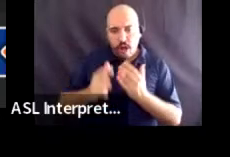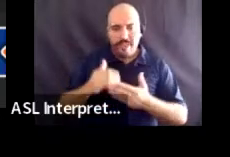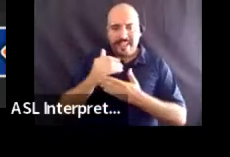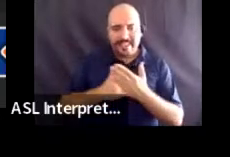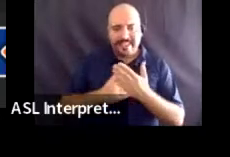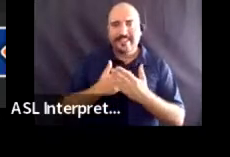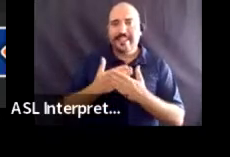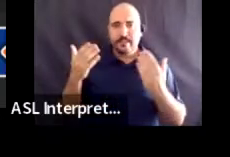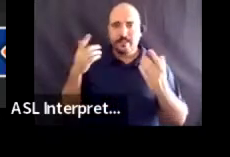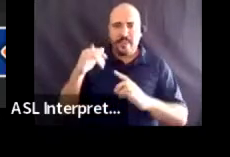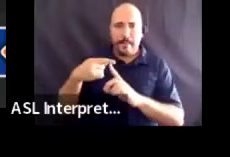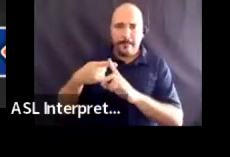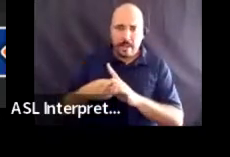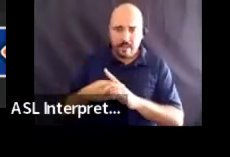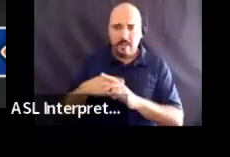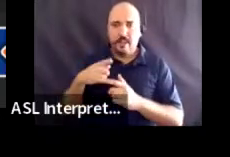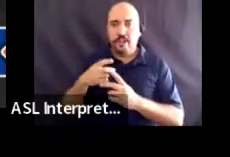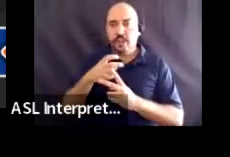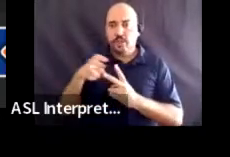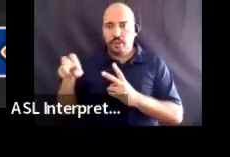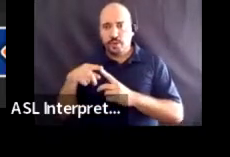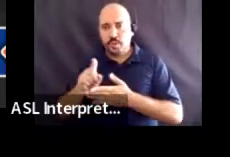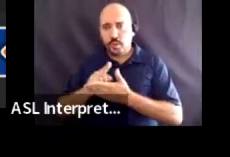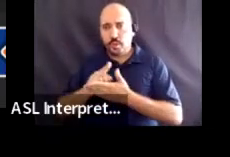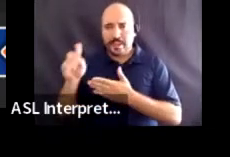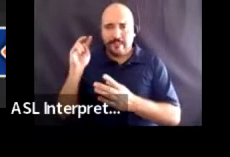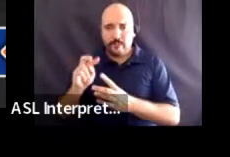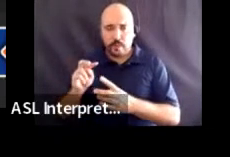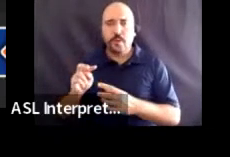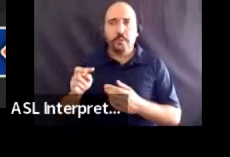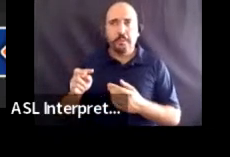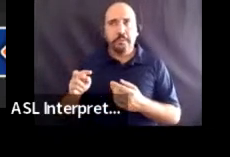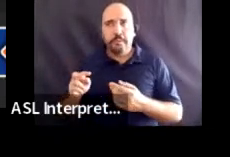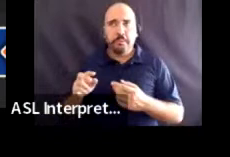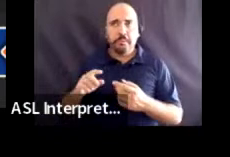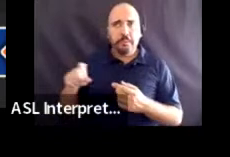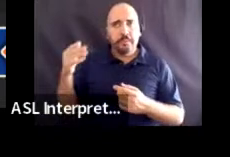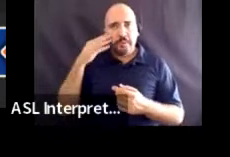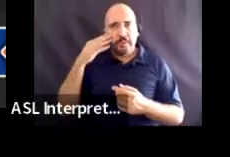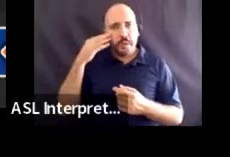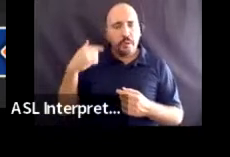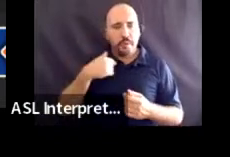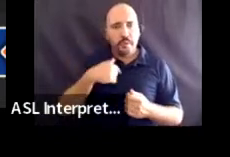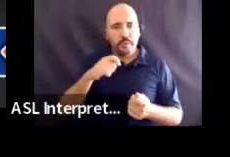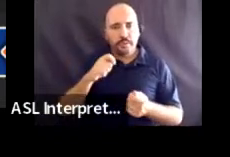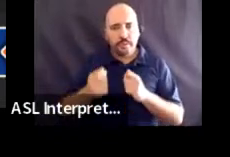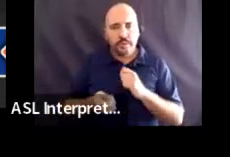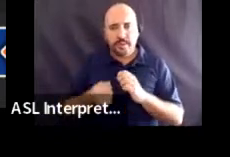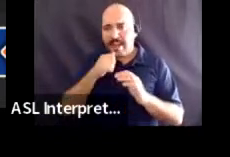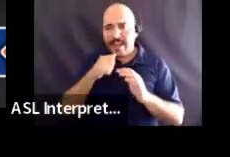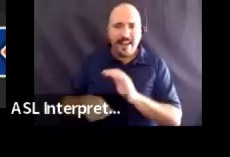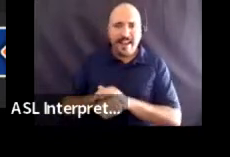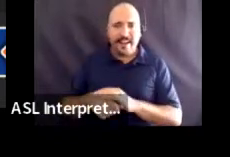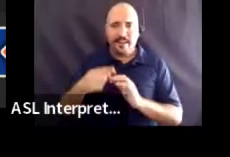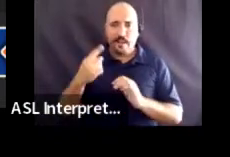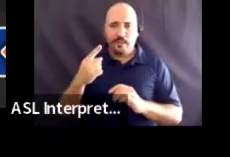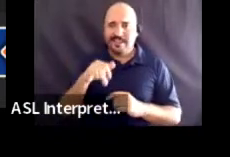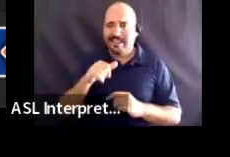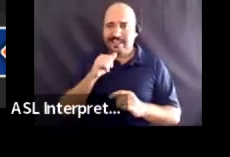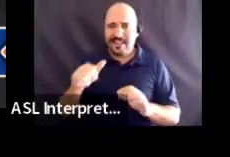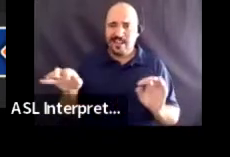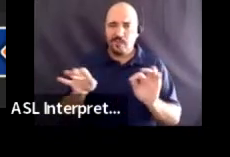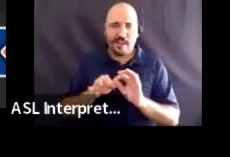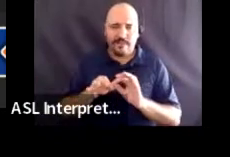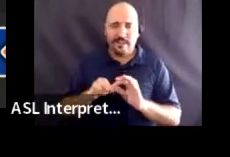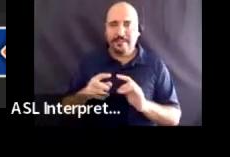that month. Then when you switch to week view, it just knows that, well, we're going to just change, like hide the ones that are irrelevant,